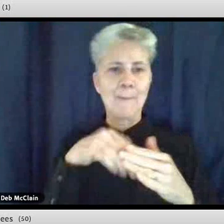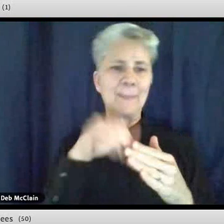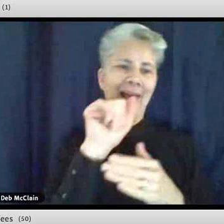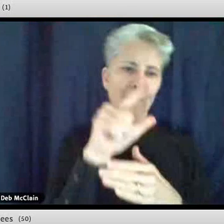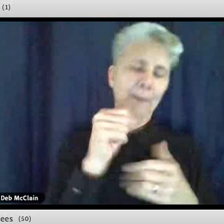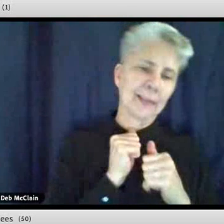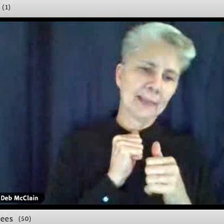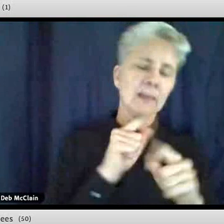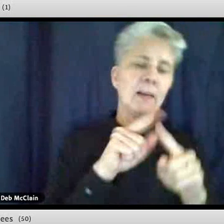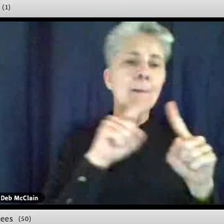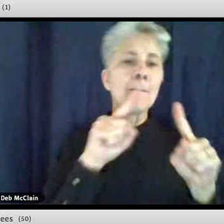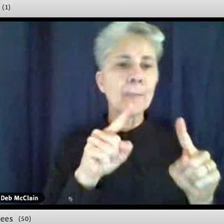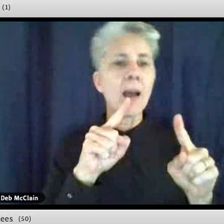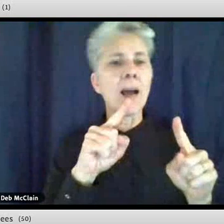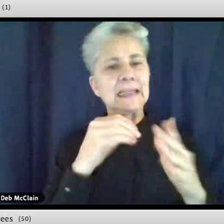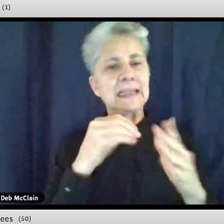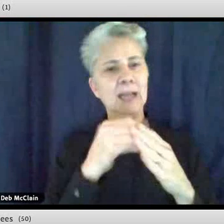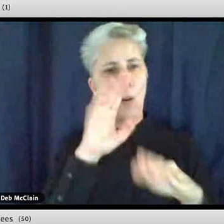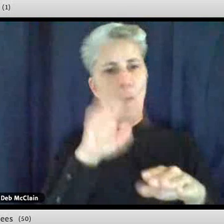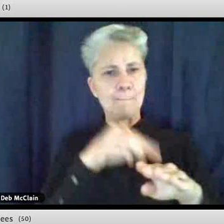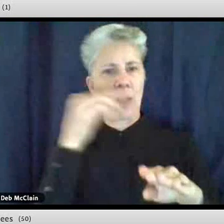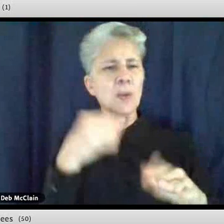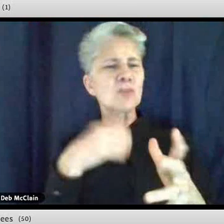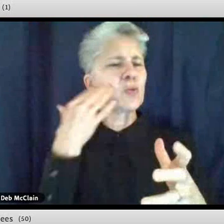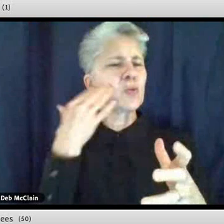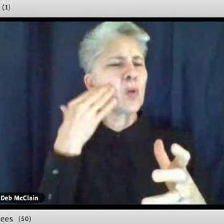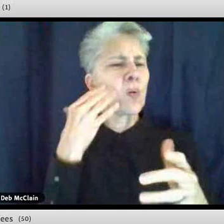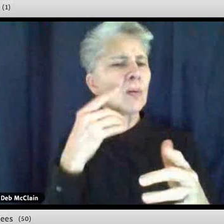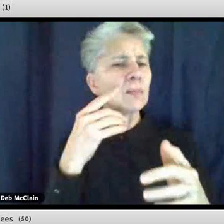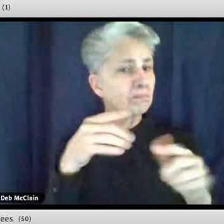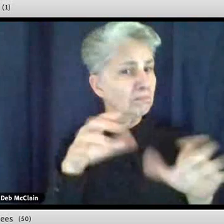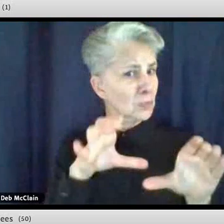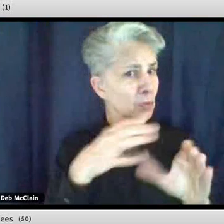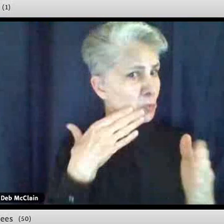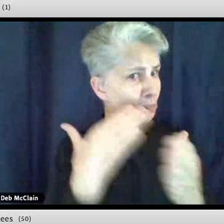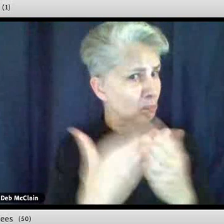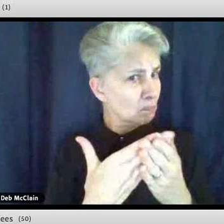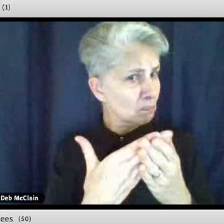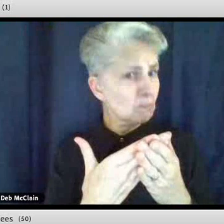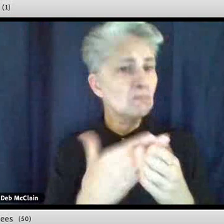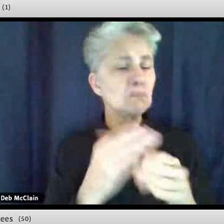Alabama, near Montgomery, and I just want to know, how are you guys doing?